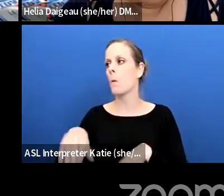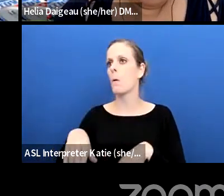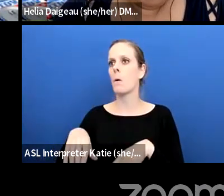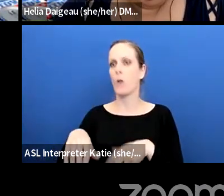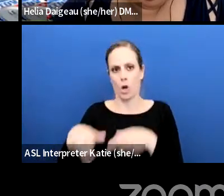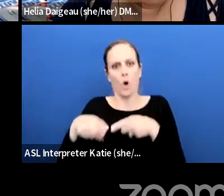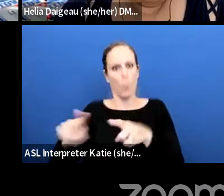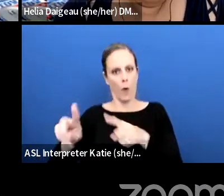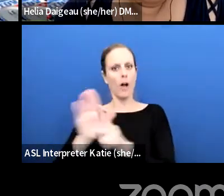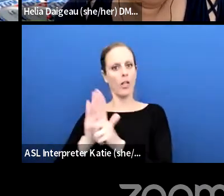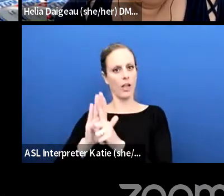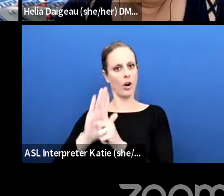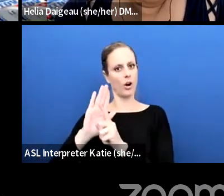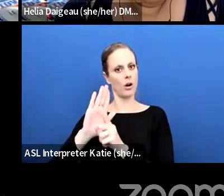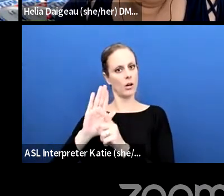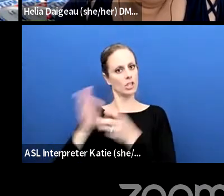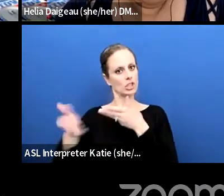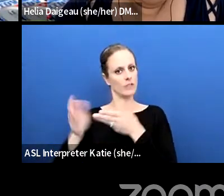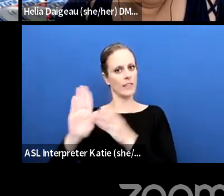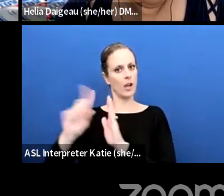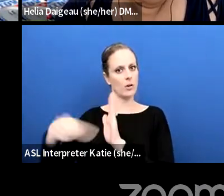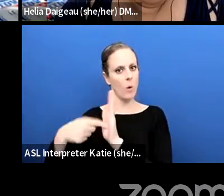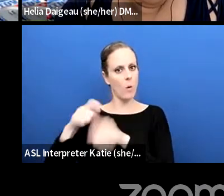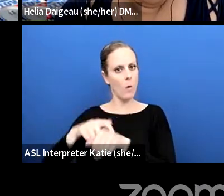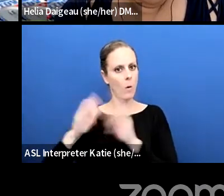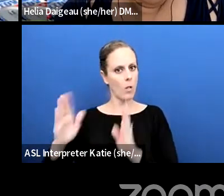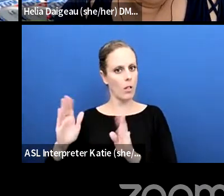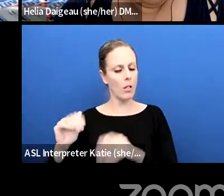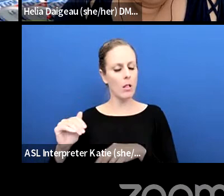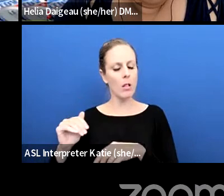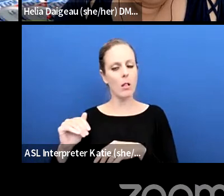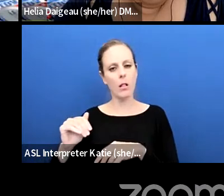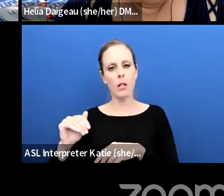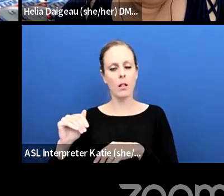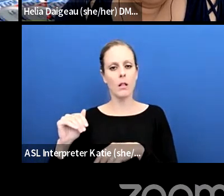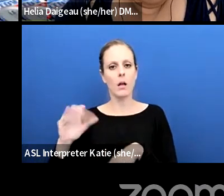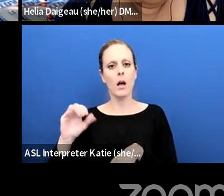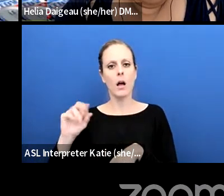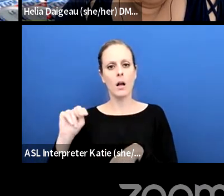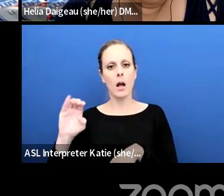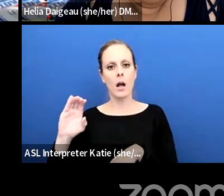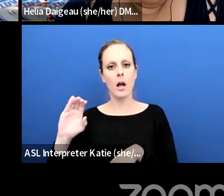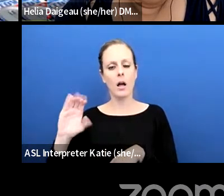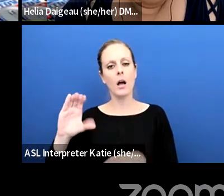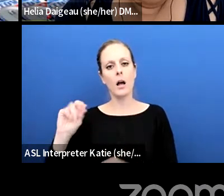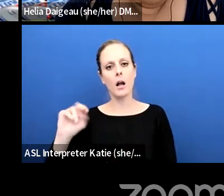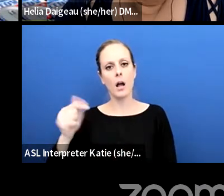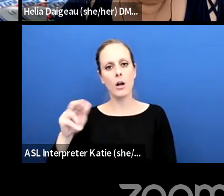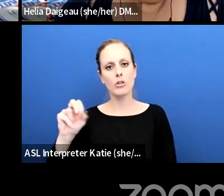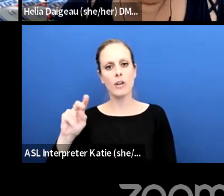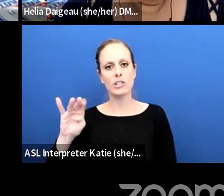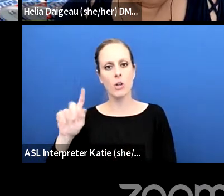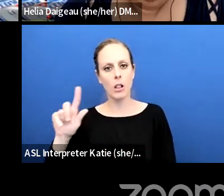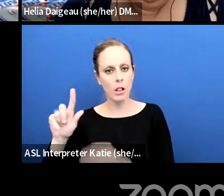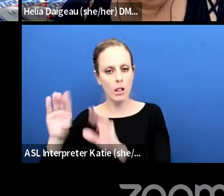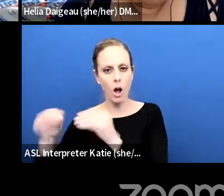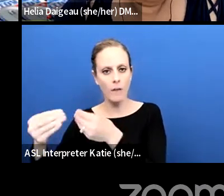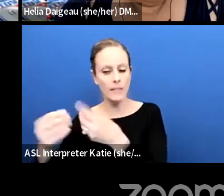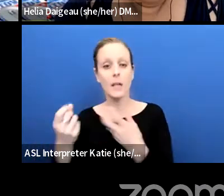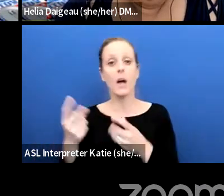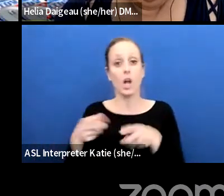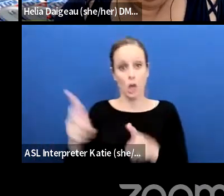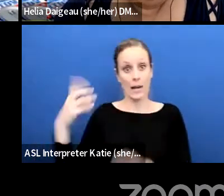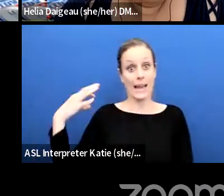when they're in their congressional offices. It's more sensitive when you're talking to them as candidates in the election process. So in your